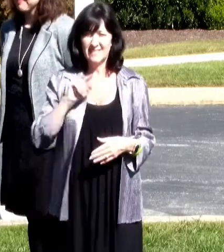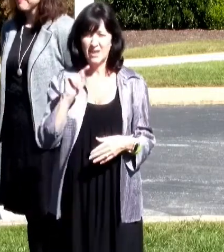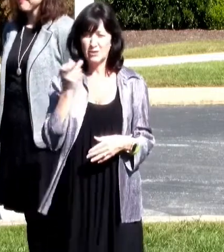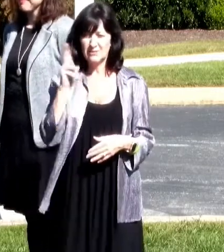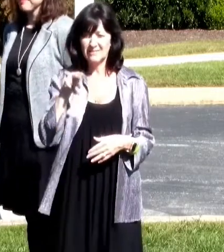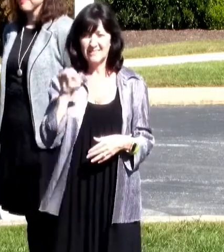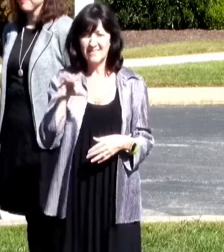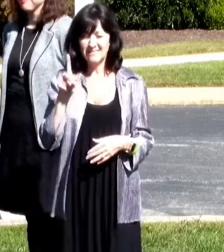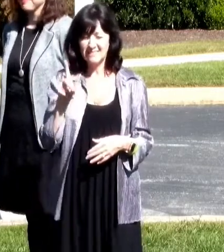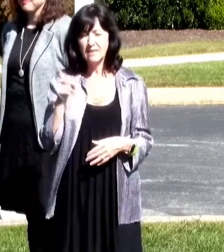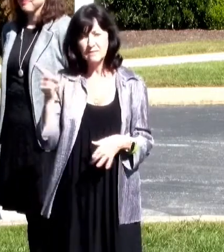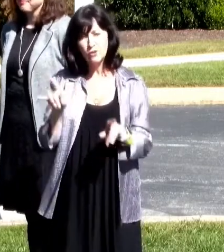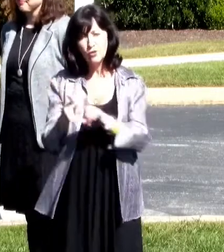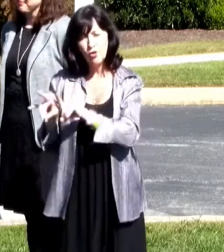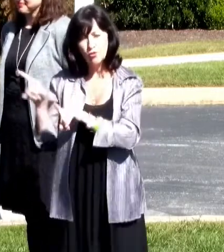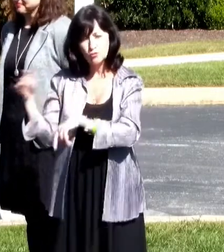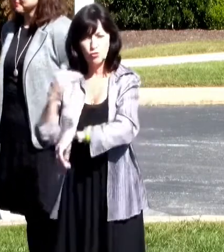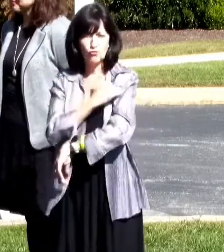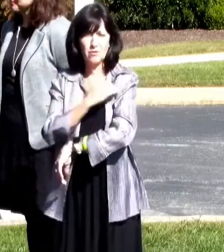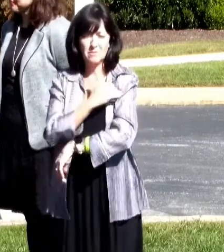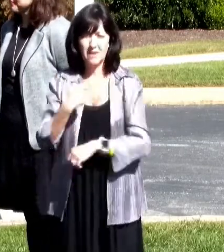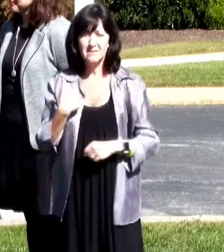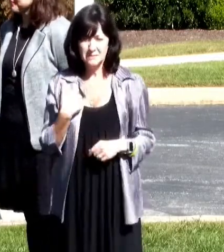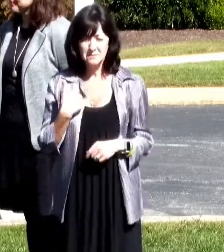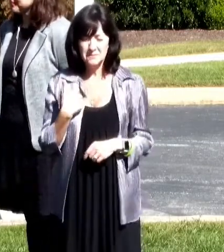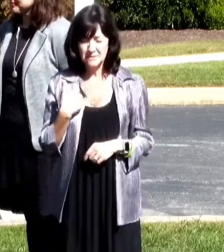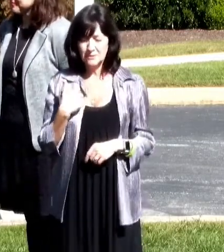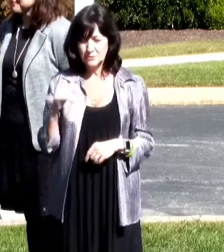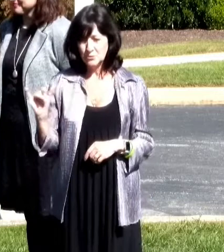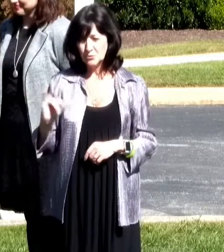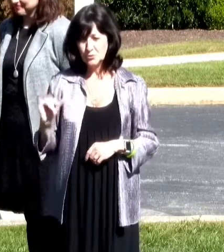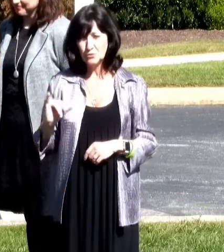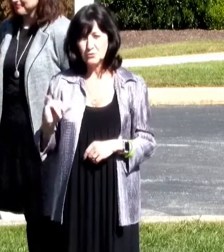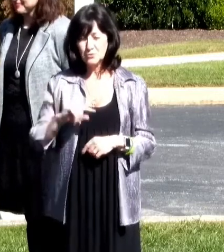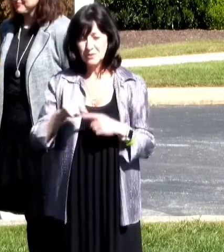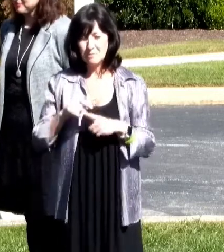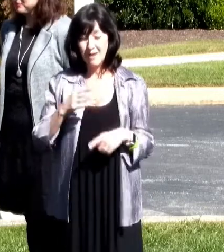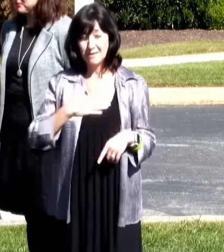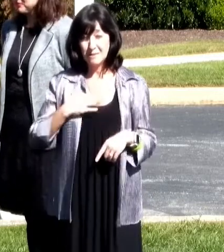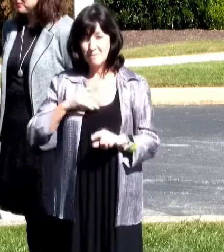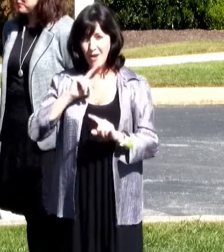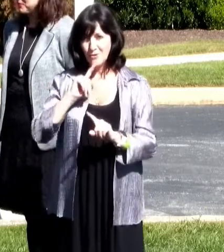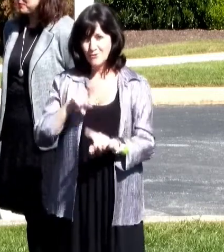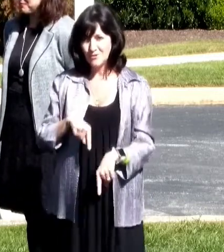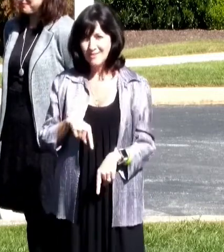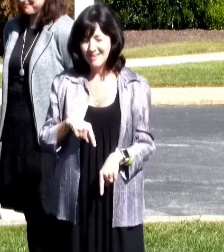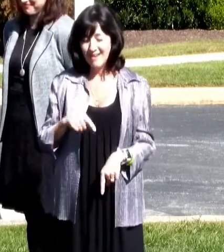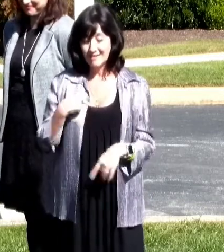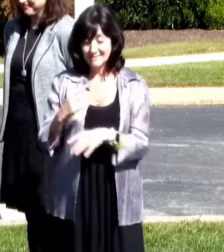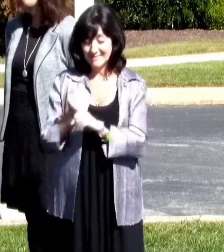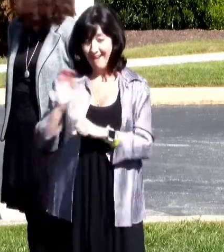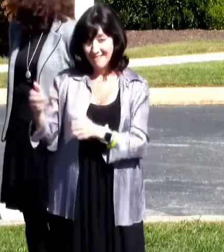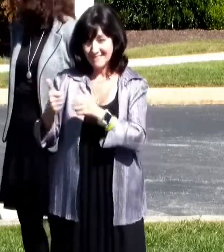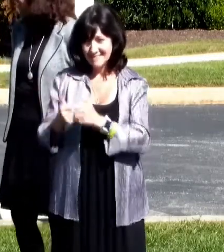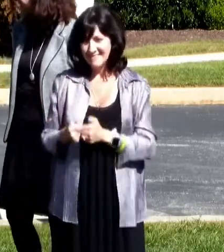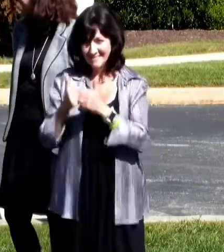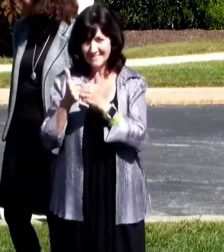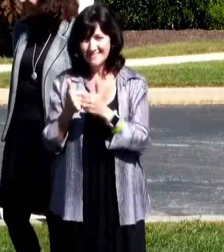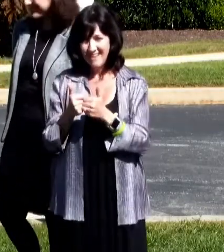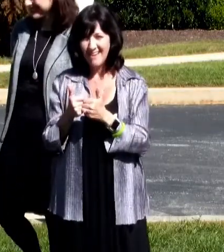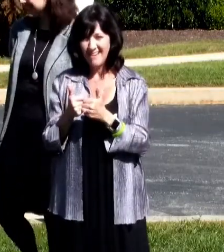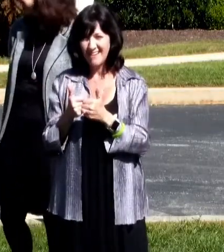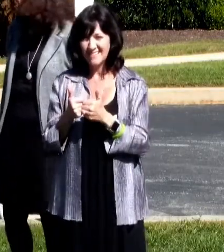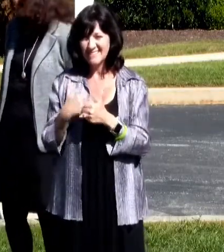he also reminded me about my reaction after receiving his text message, which was to